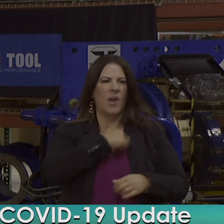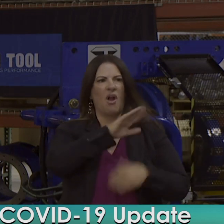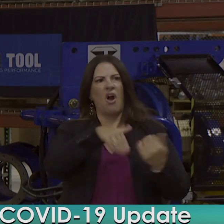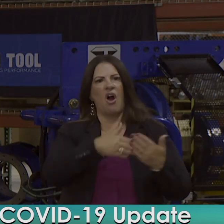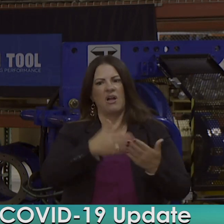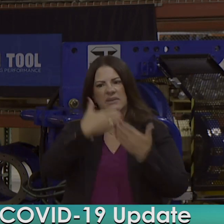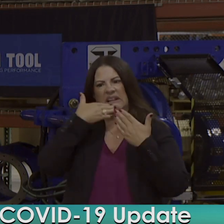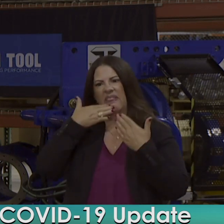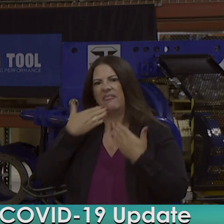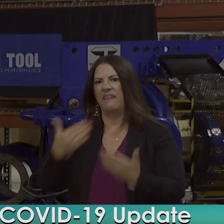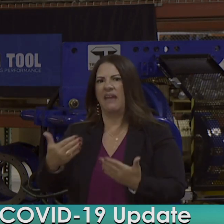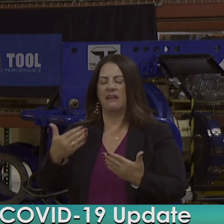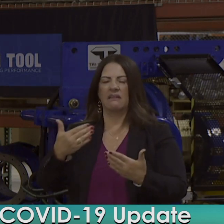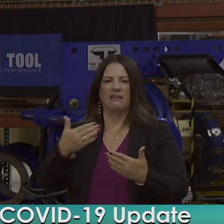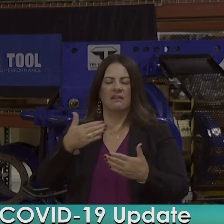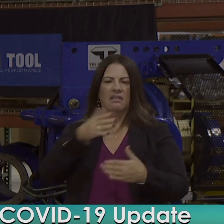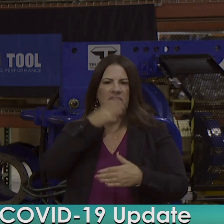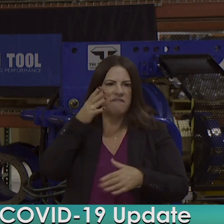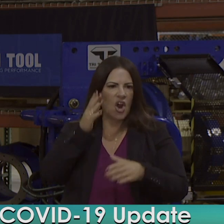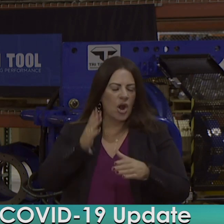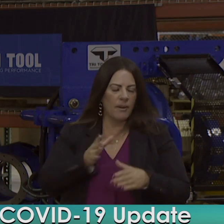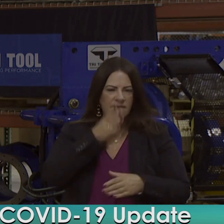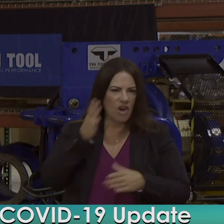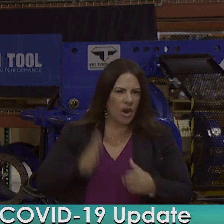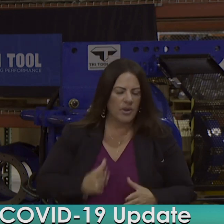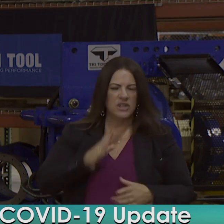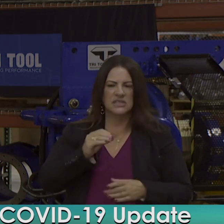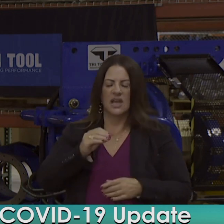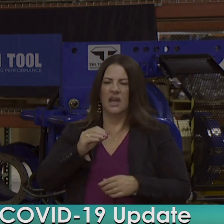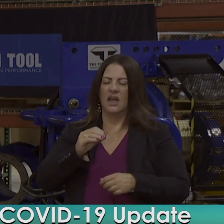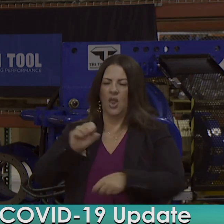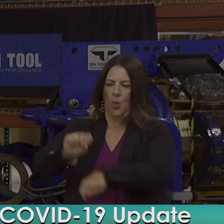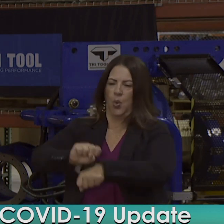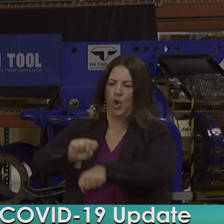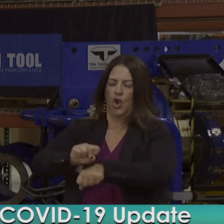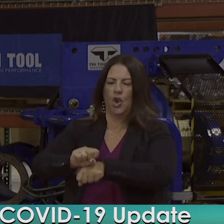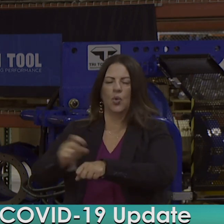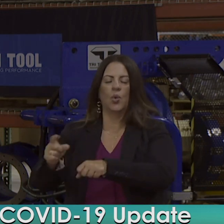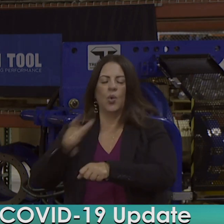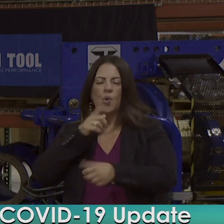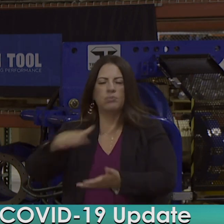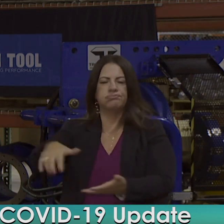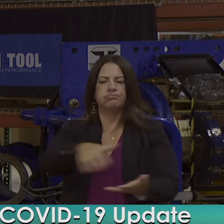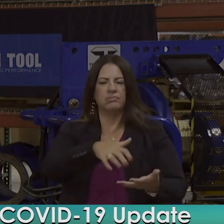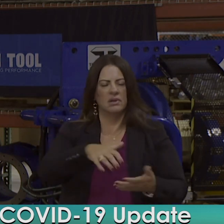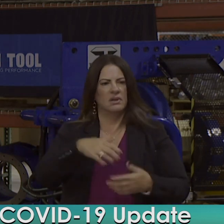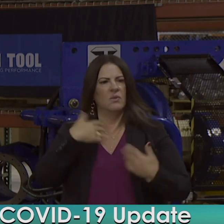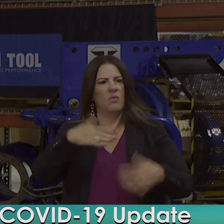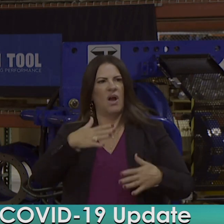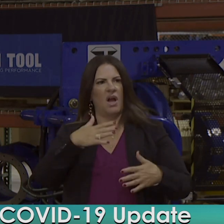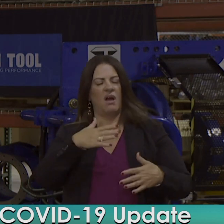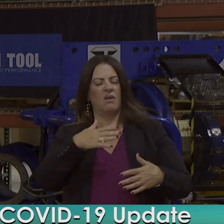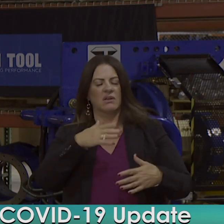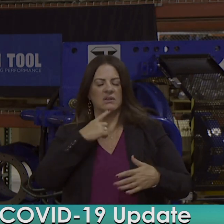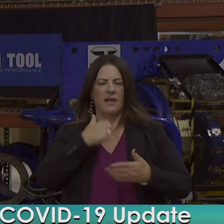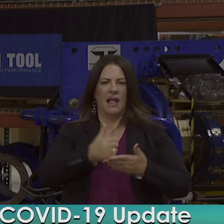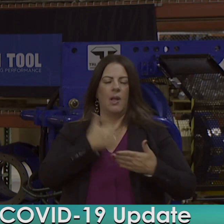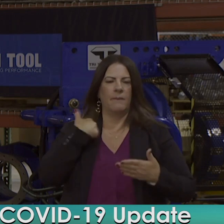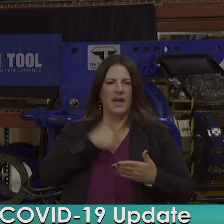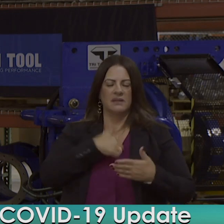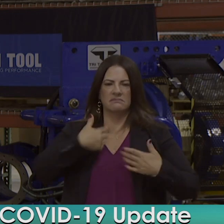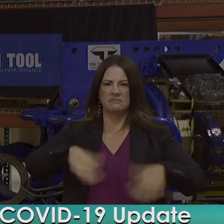debt to that workforce. And my gosh, if there was any moment in our nation's history, particularly this moment with so much